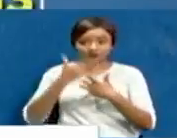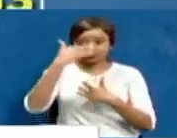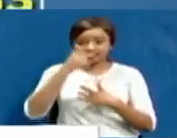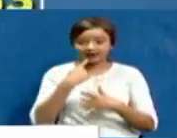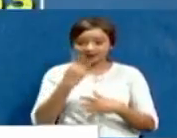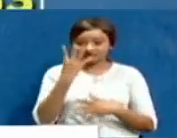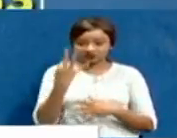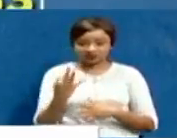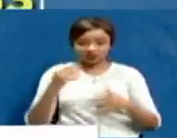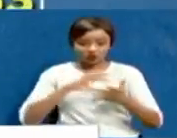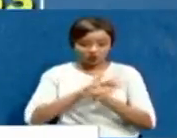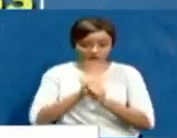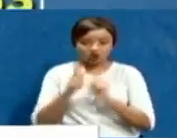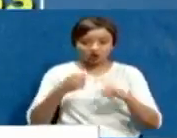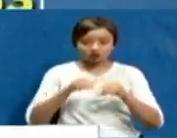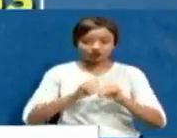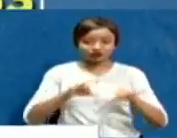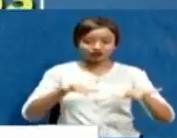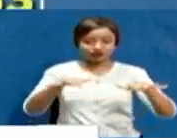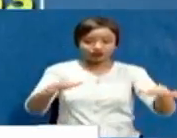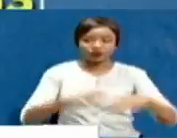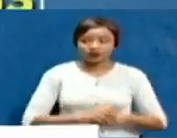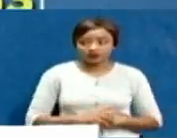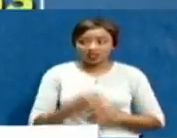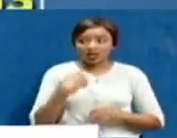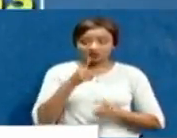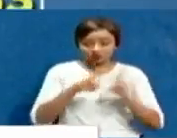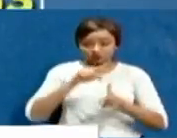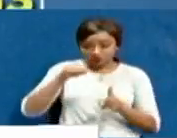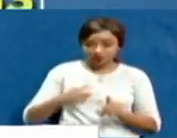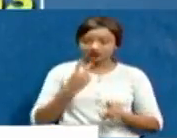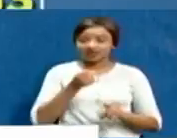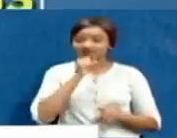total 22,053 cases have been recorded out of